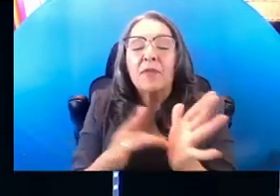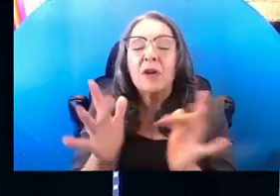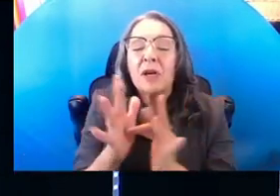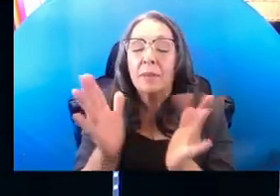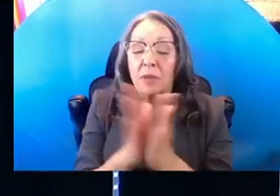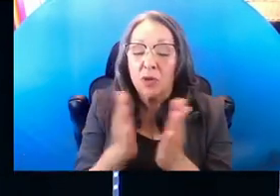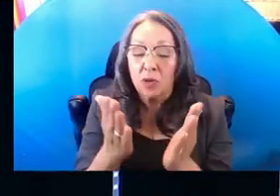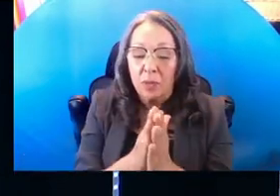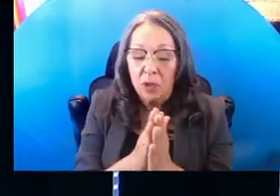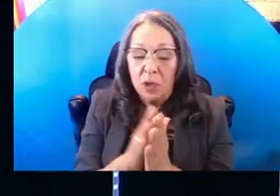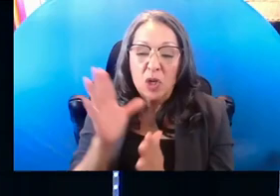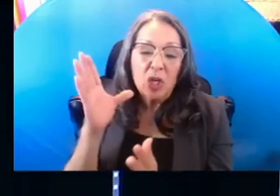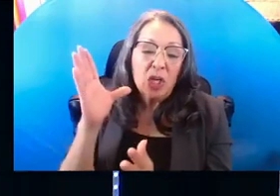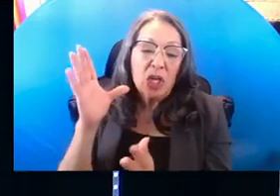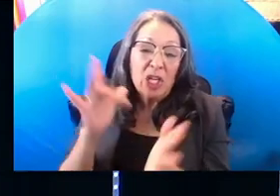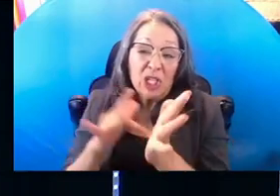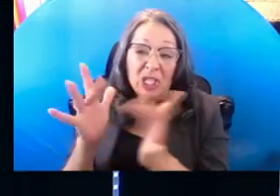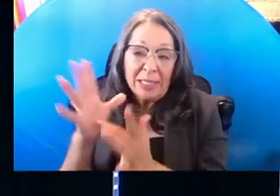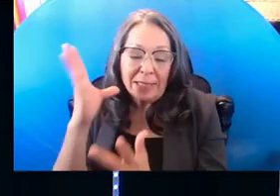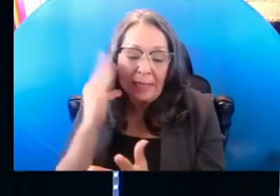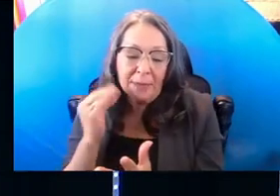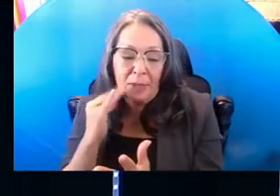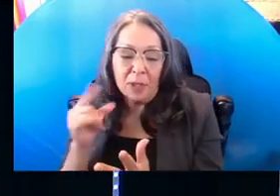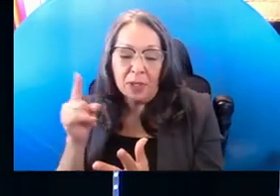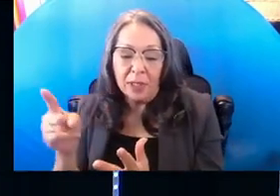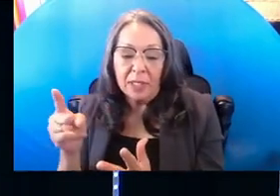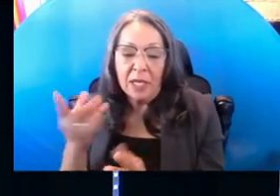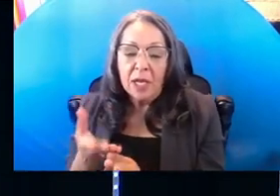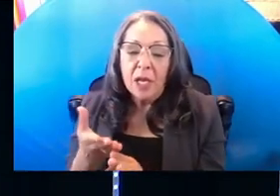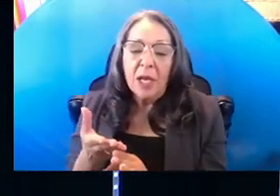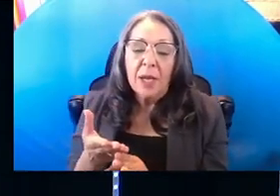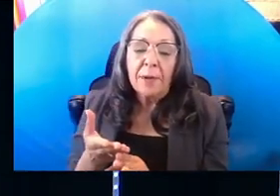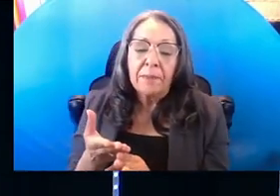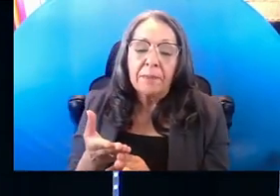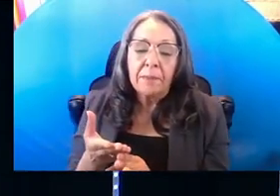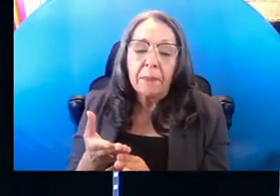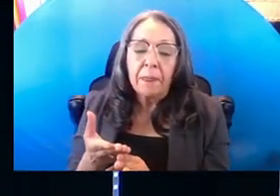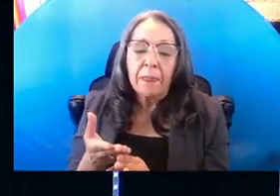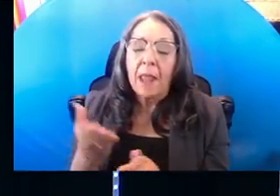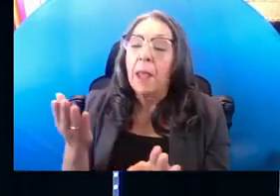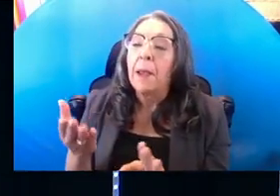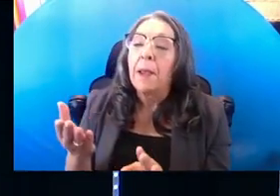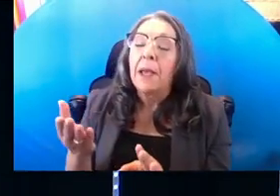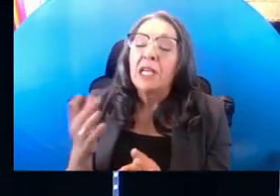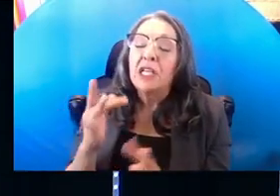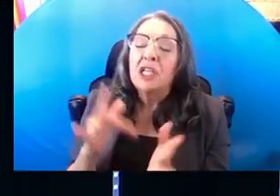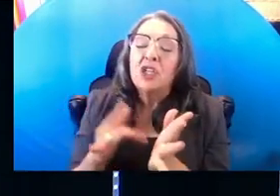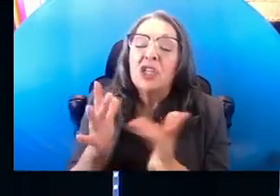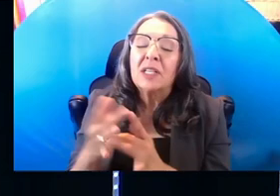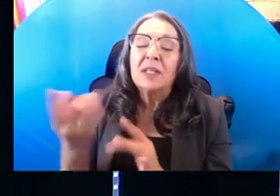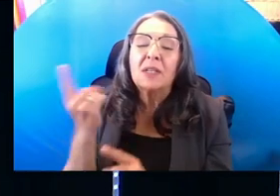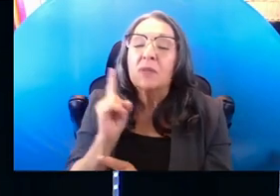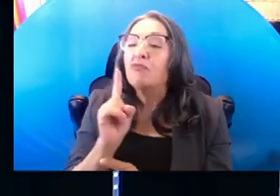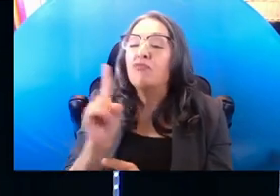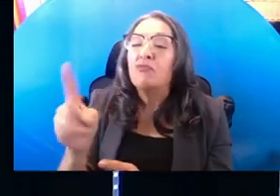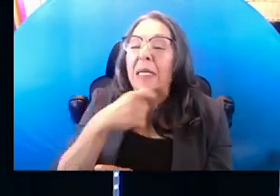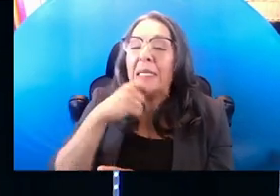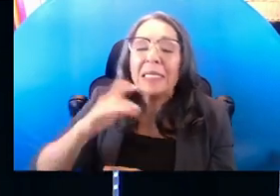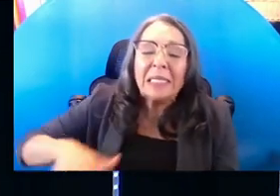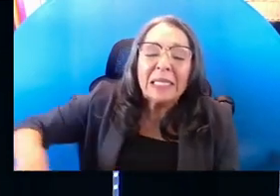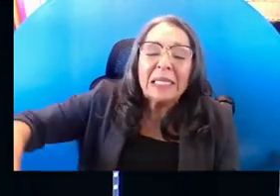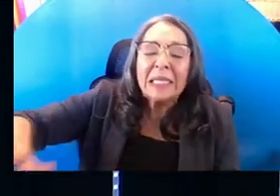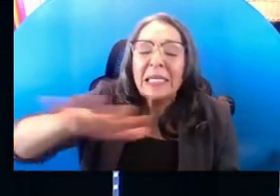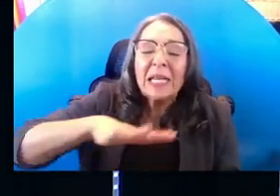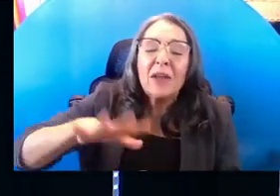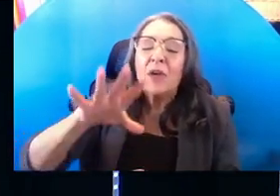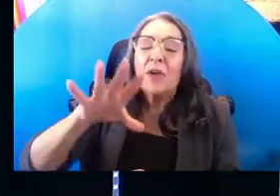So before his journey, his years of ministry, Jesus went to the desert, and he fasted for